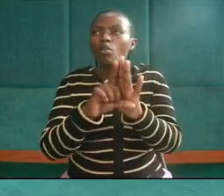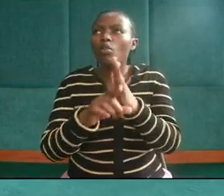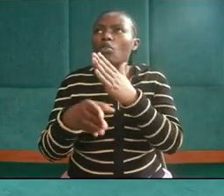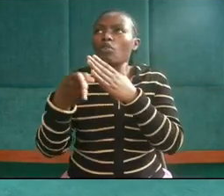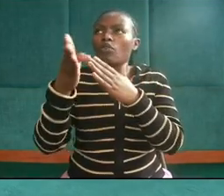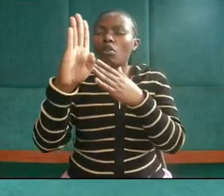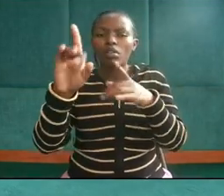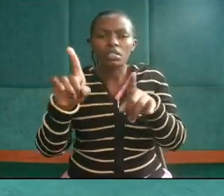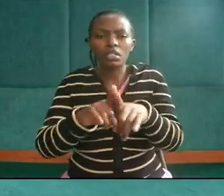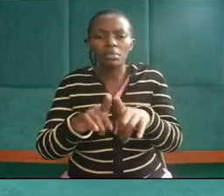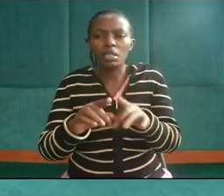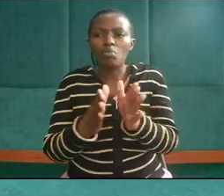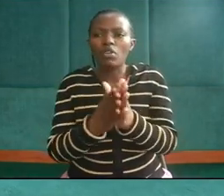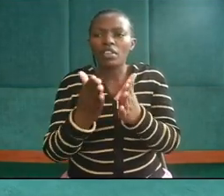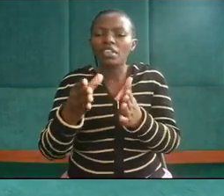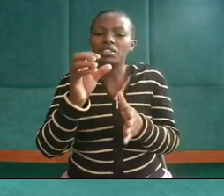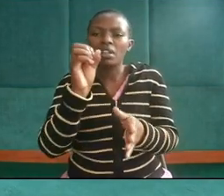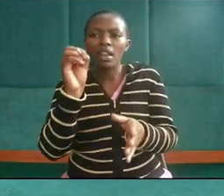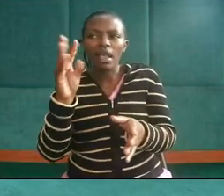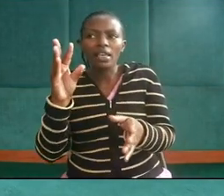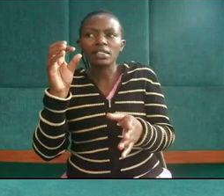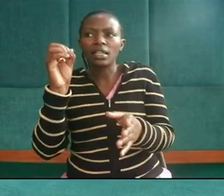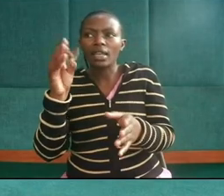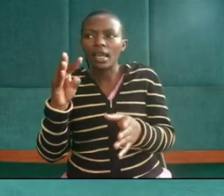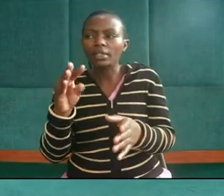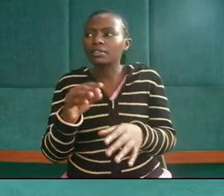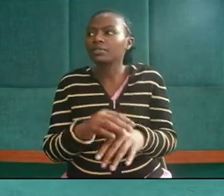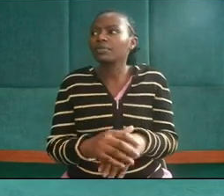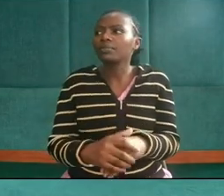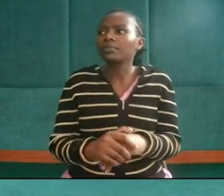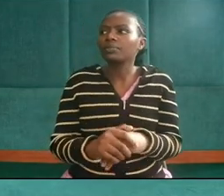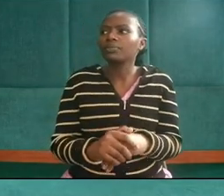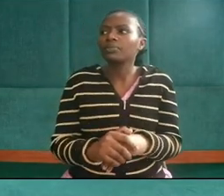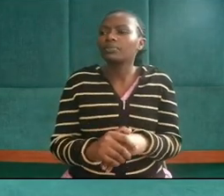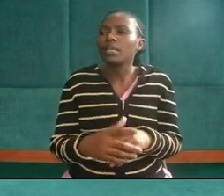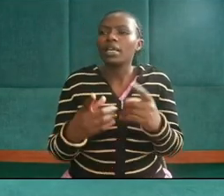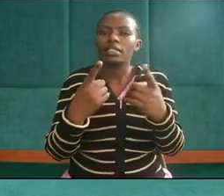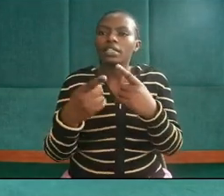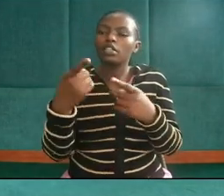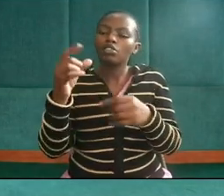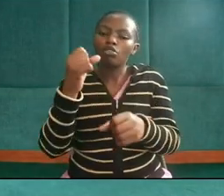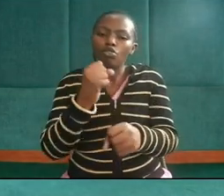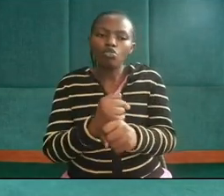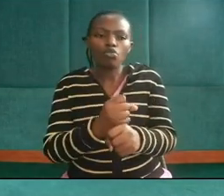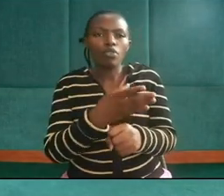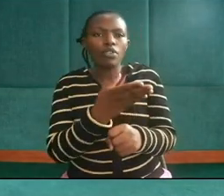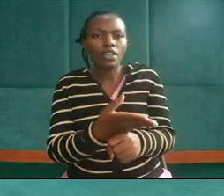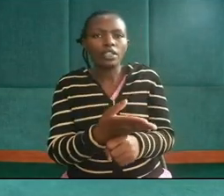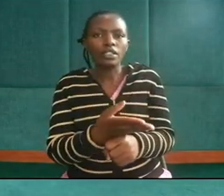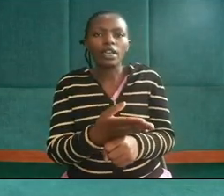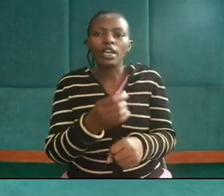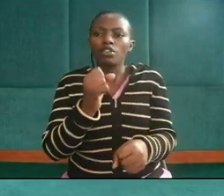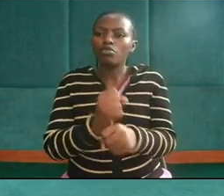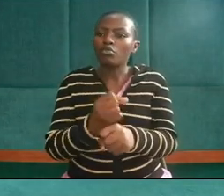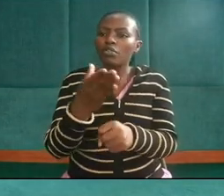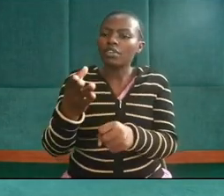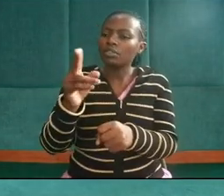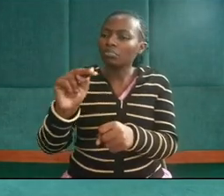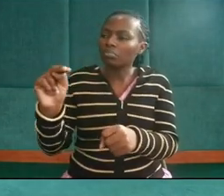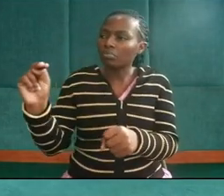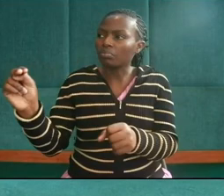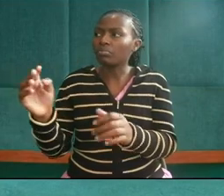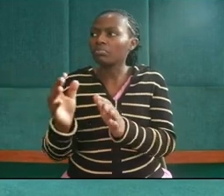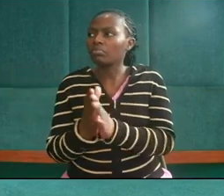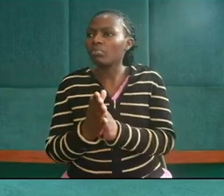the traffic light. So it tells you do this, okay? Or it tells you not to do this. What